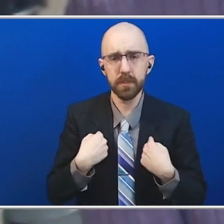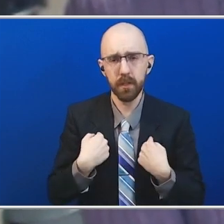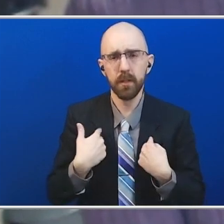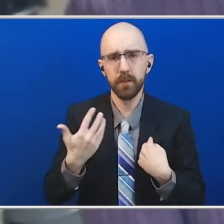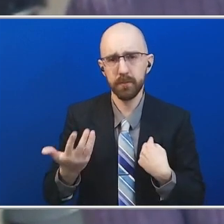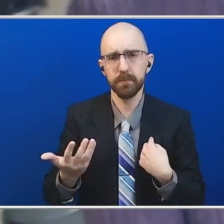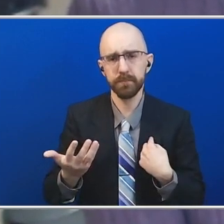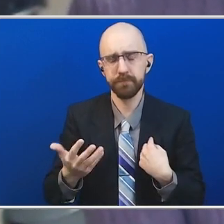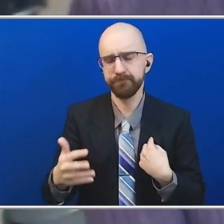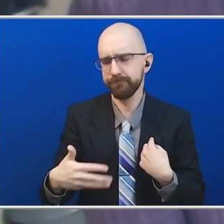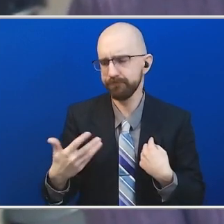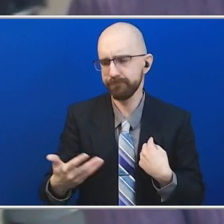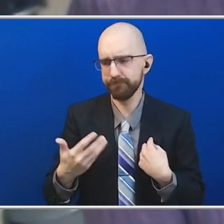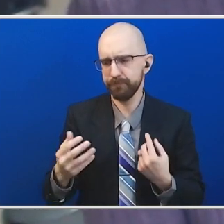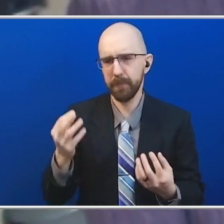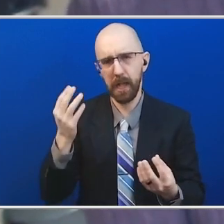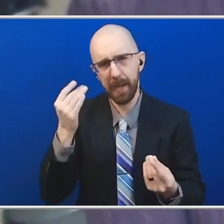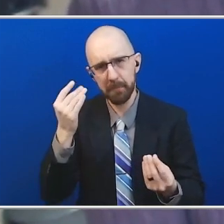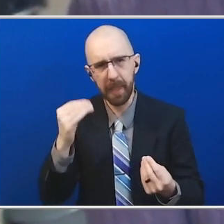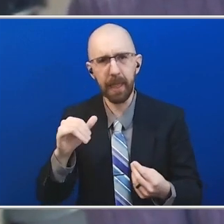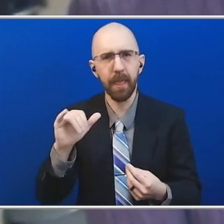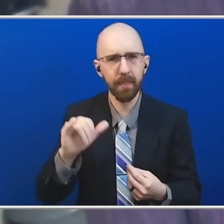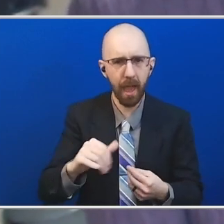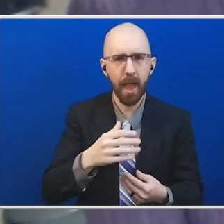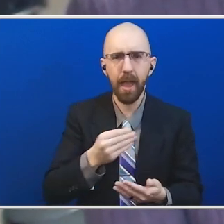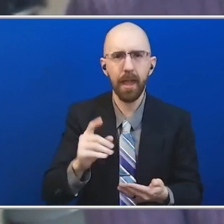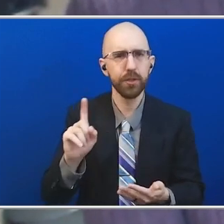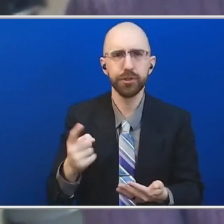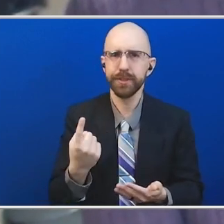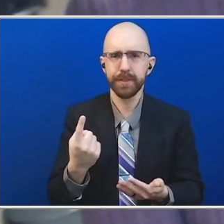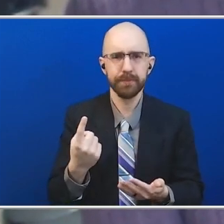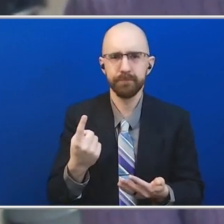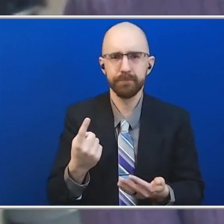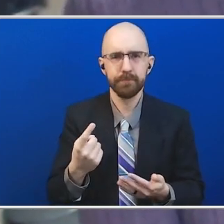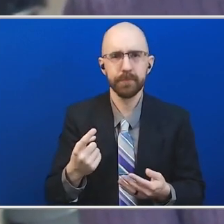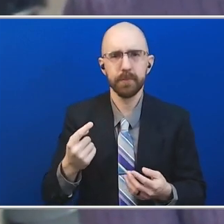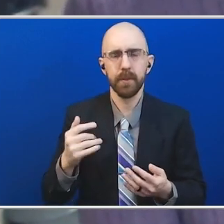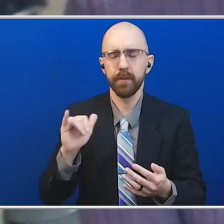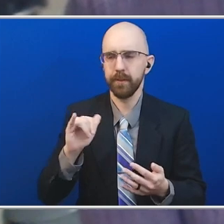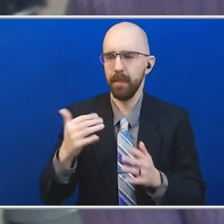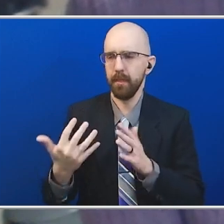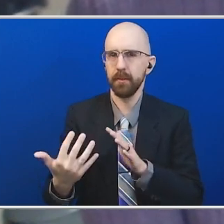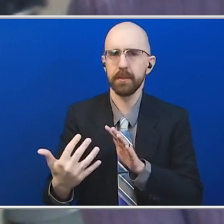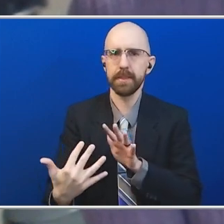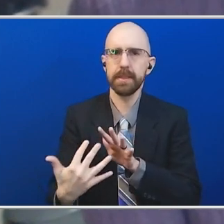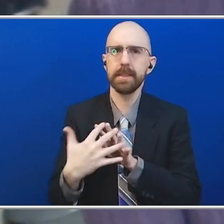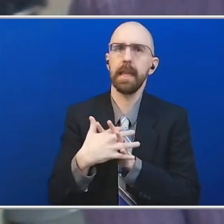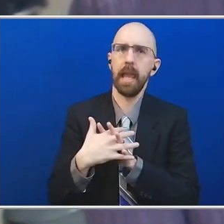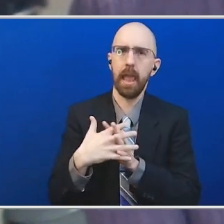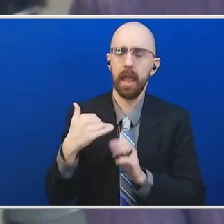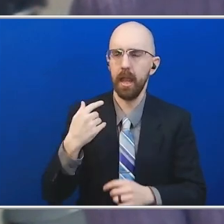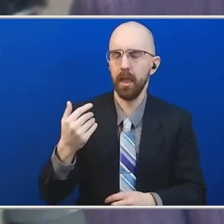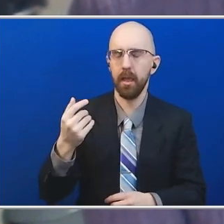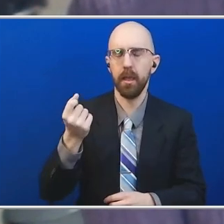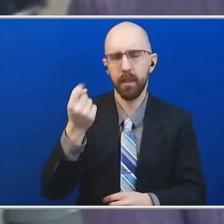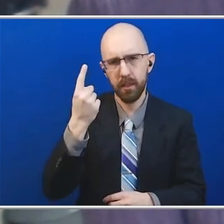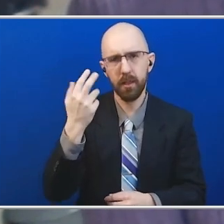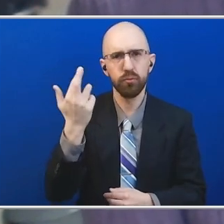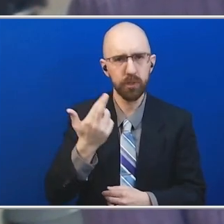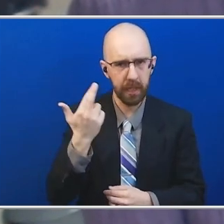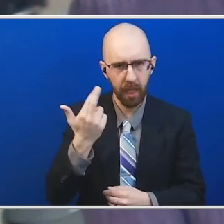was contemplating it and just letting it sink in, the idea of being